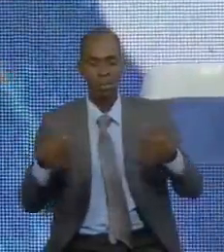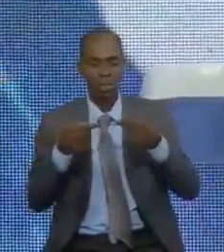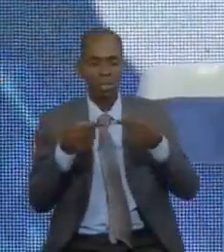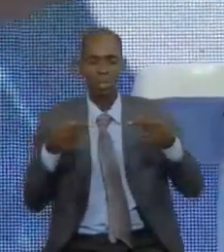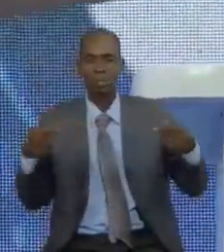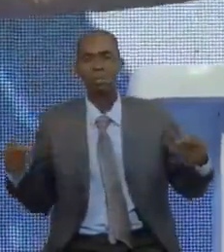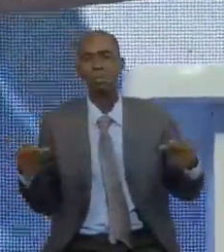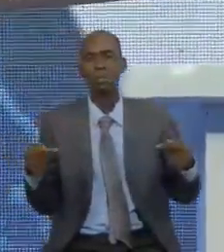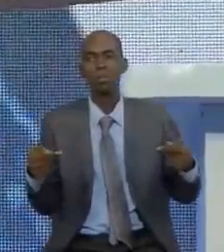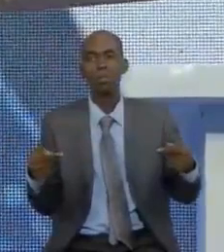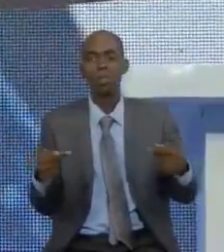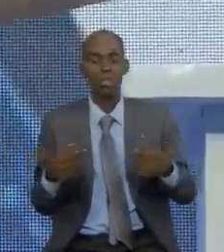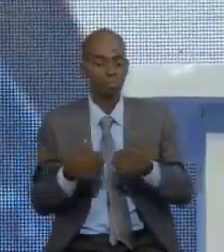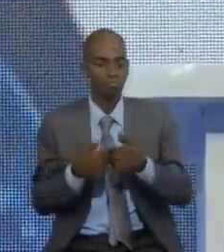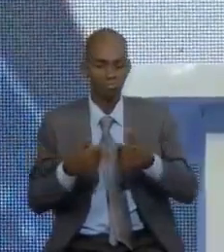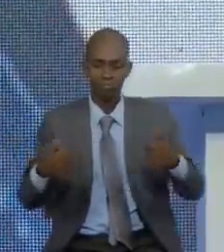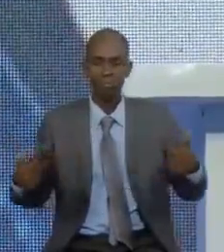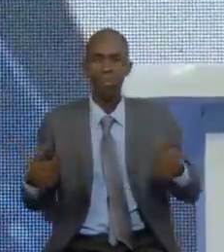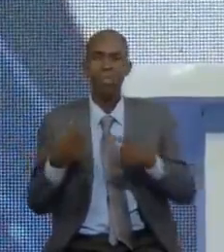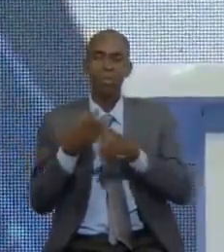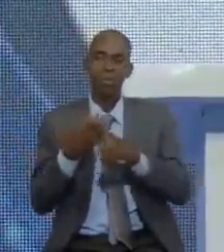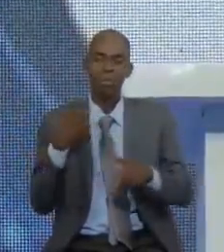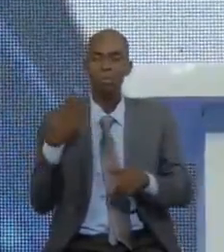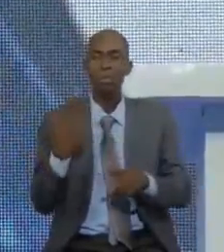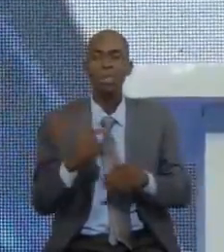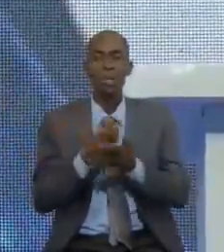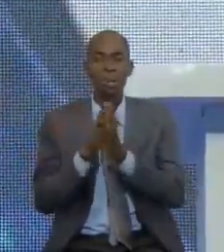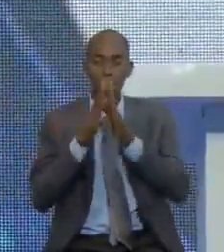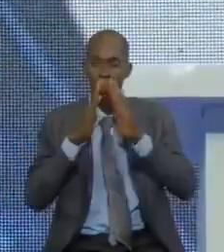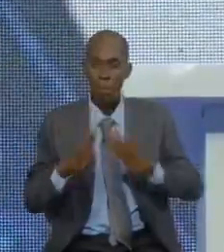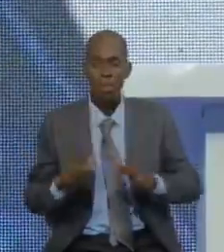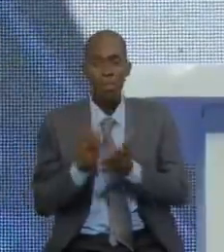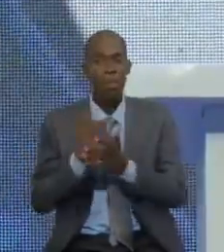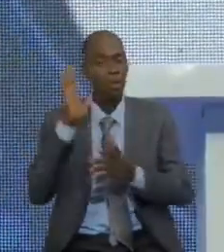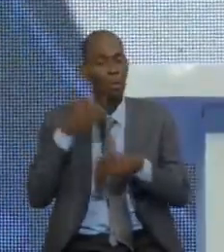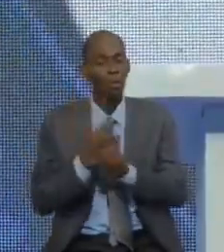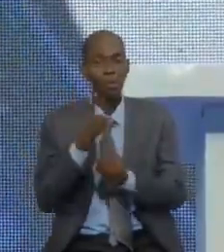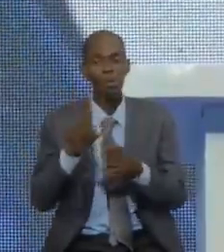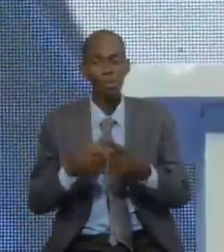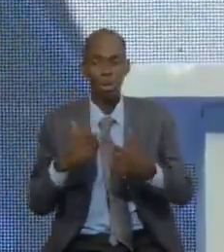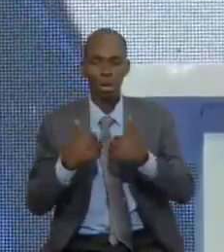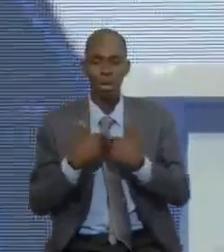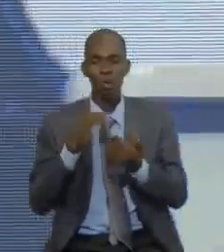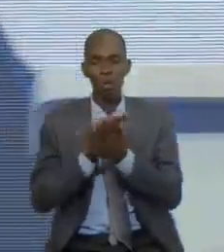separated, distanced from the peace that will make you live a peaceful life.